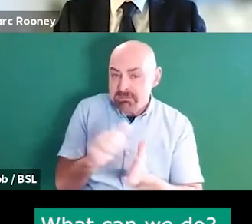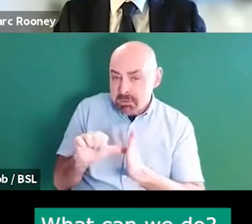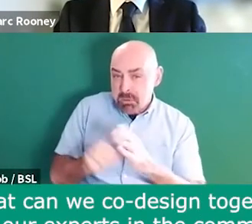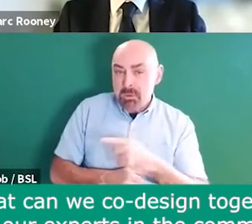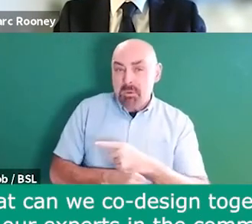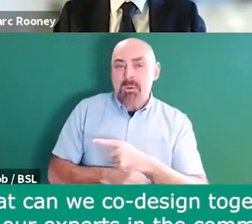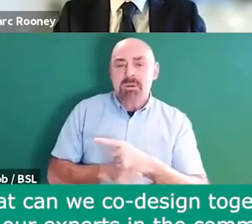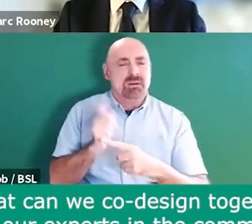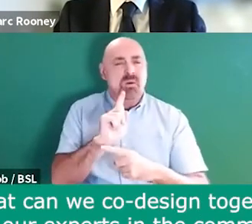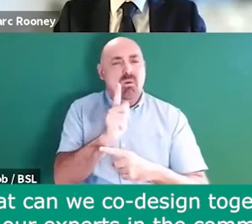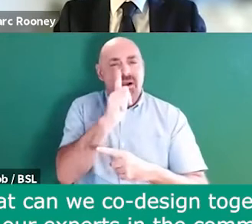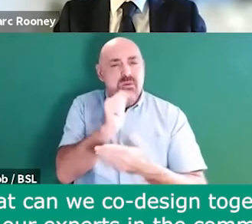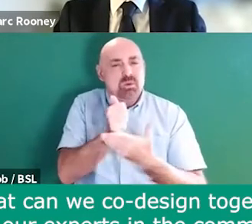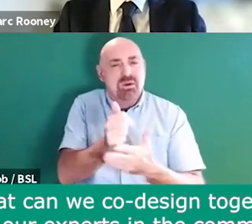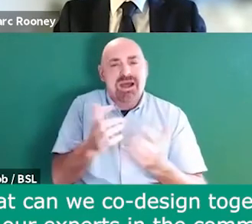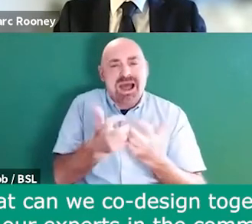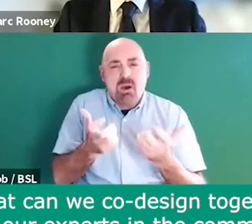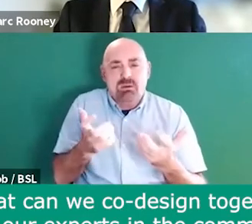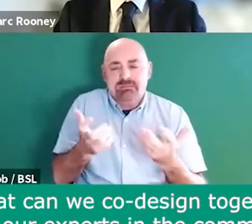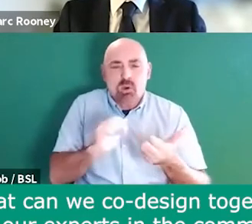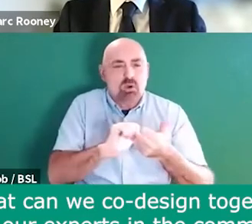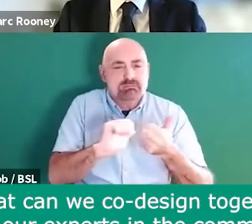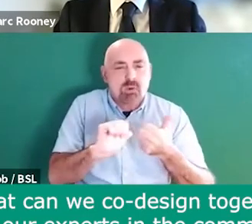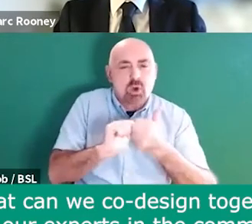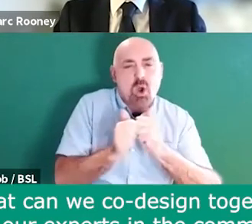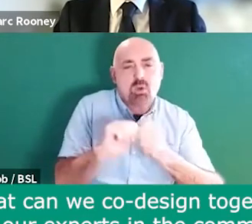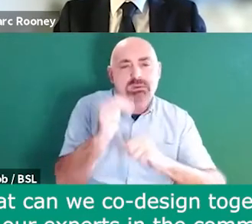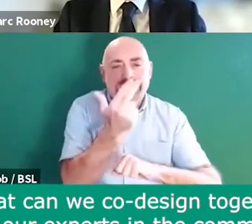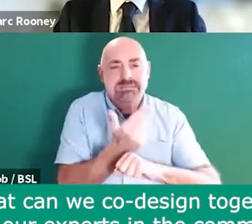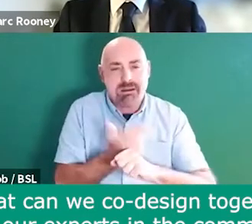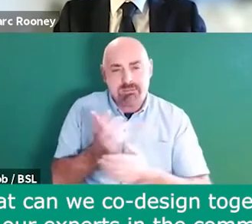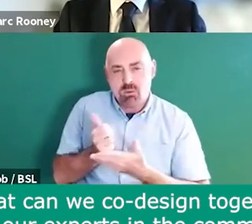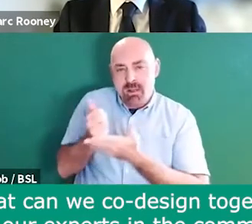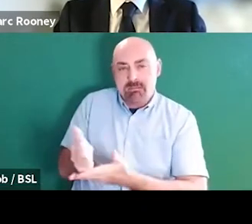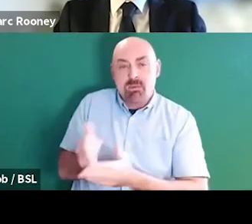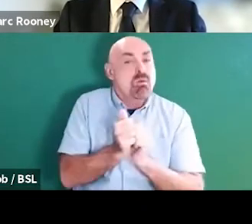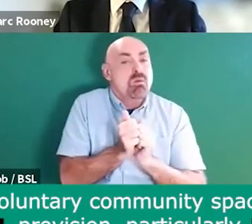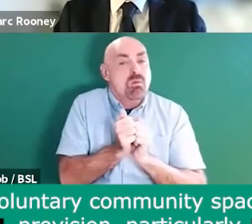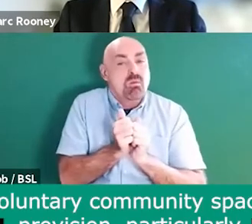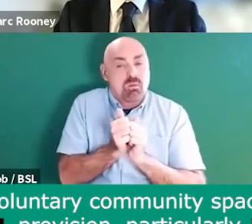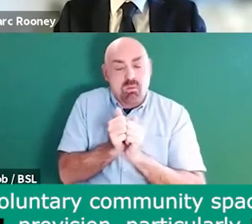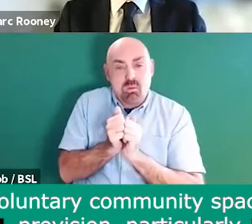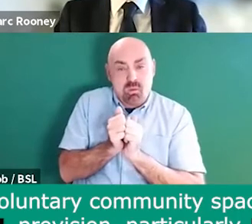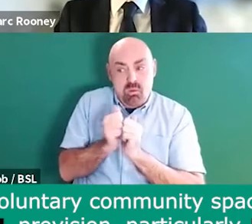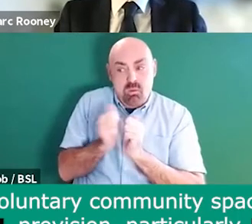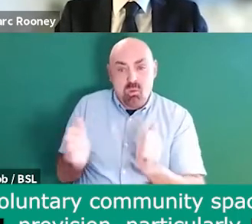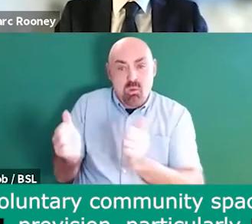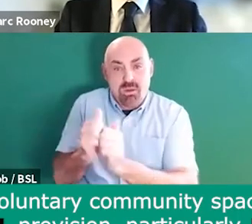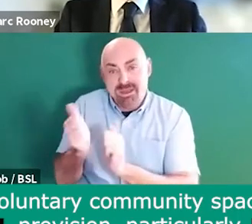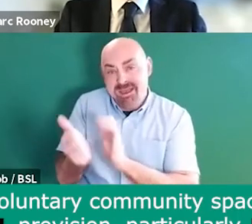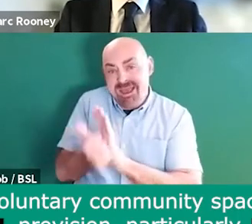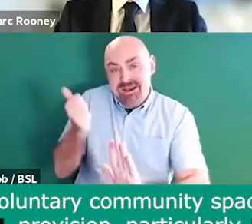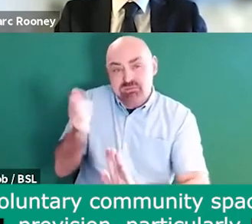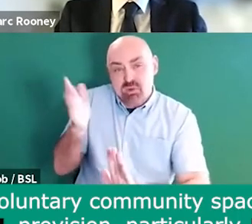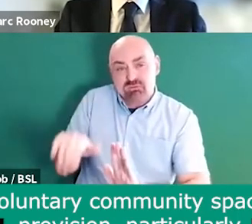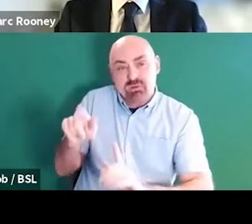can we do? What can we co-design together with our experts in the community, in our voluntary community and faith sector